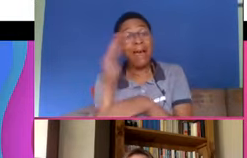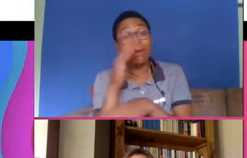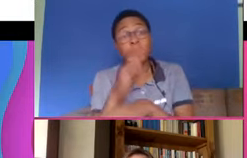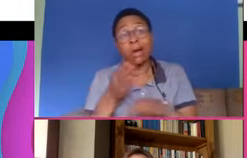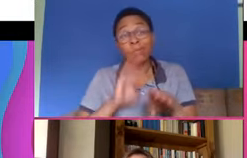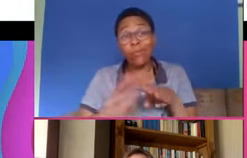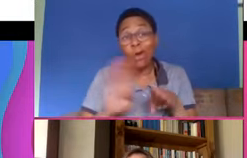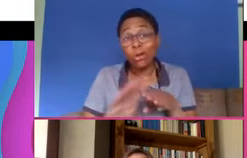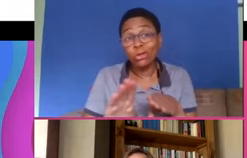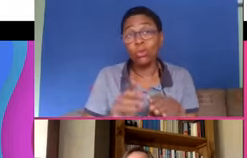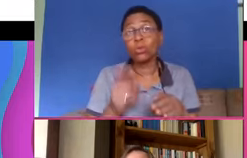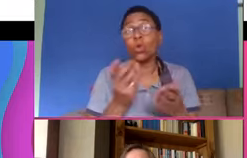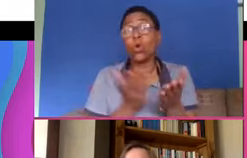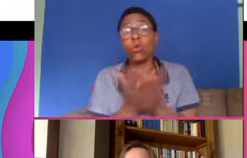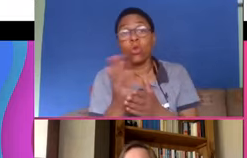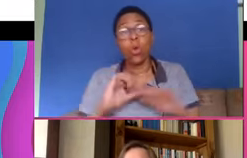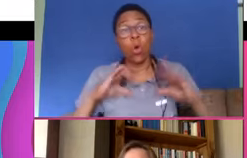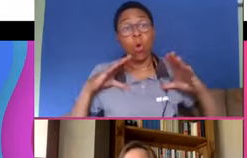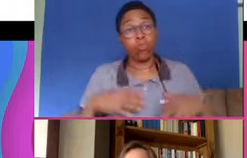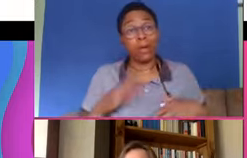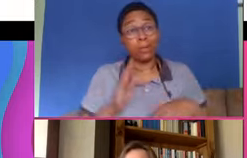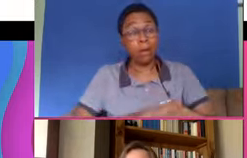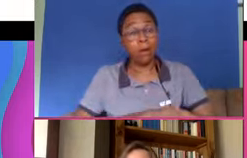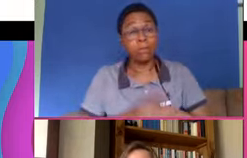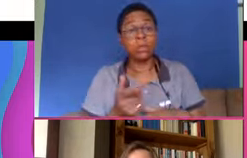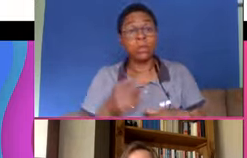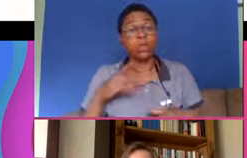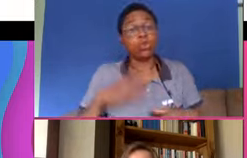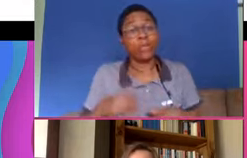during breaks or moving around a premises or venue.